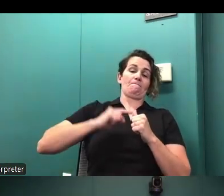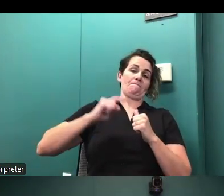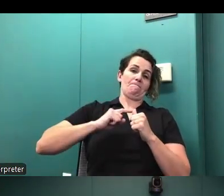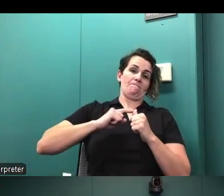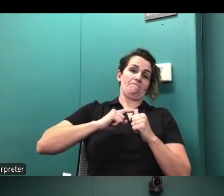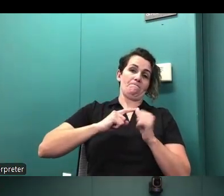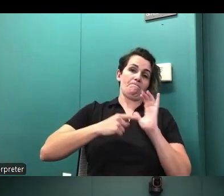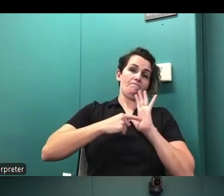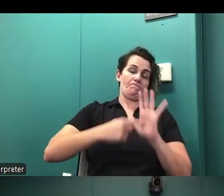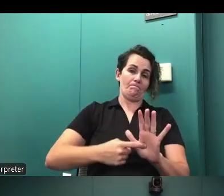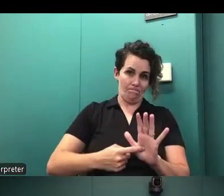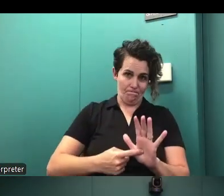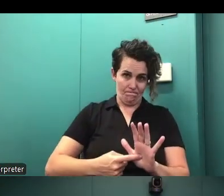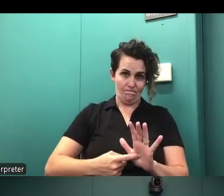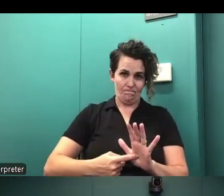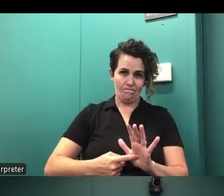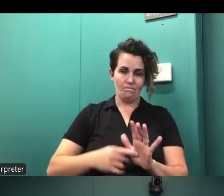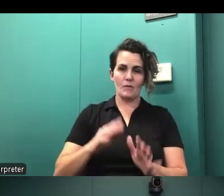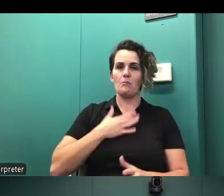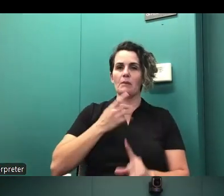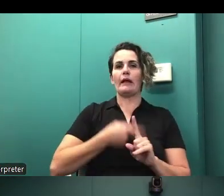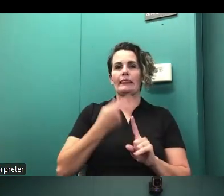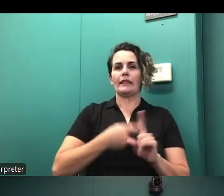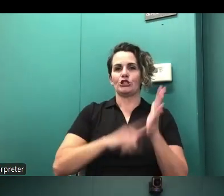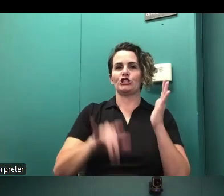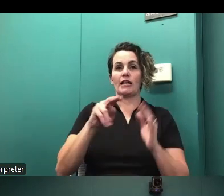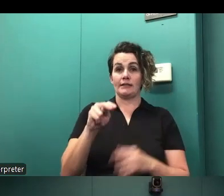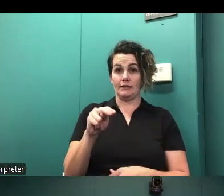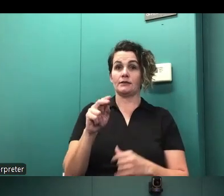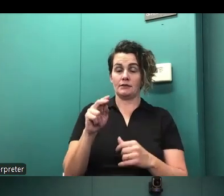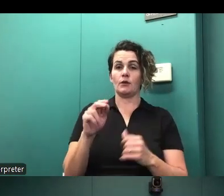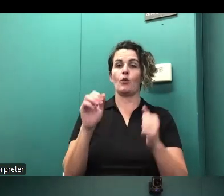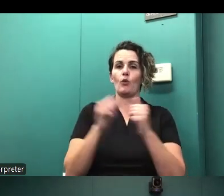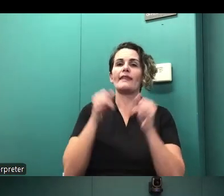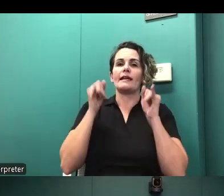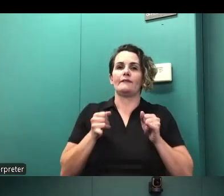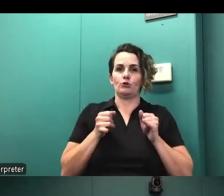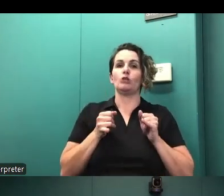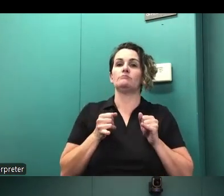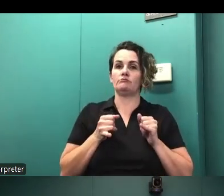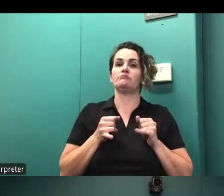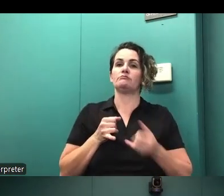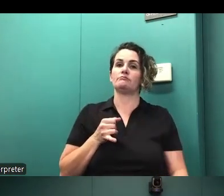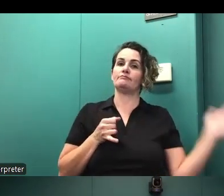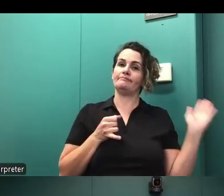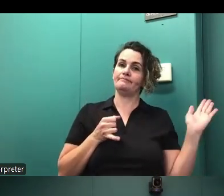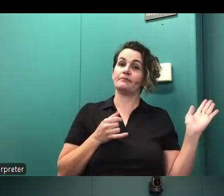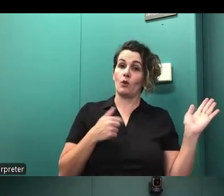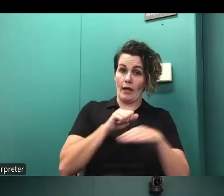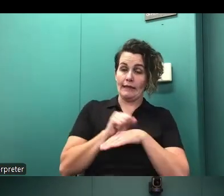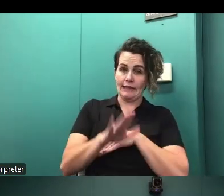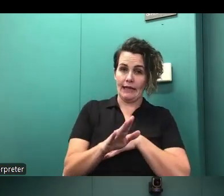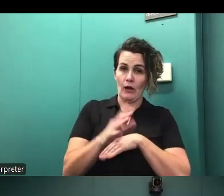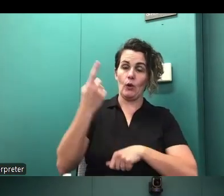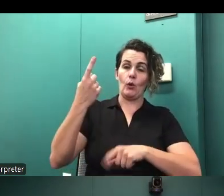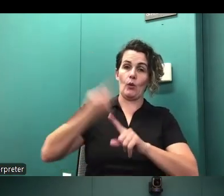that we're going to show you, this is just kind of like my monthly check-in with an individual, right? And so I send this out once